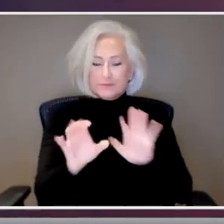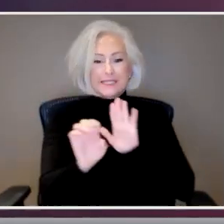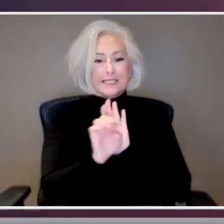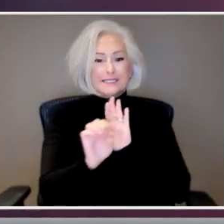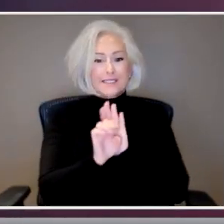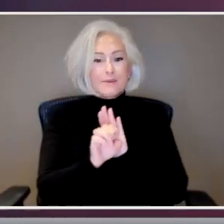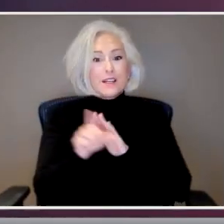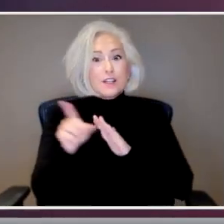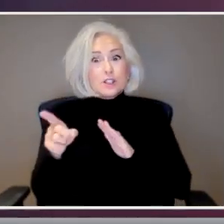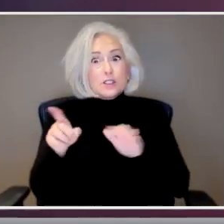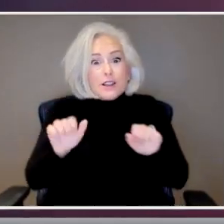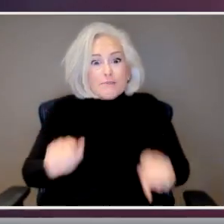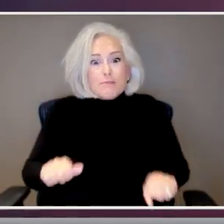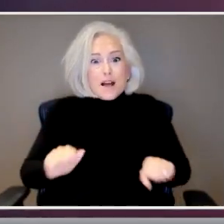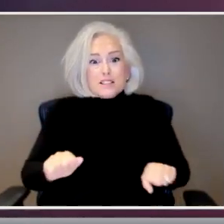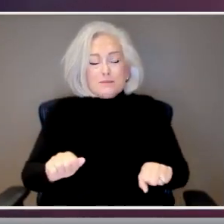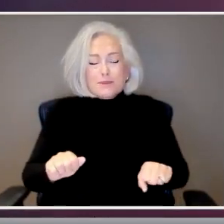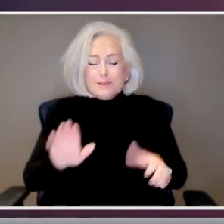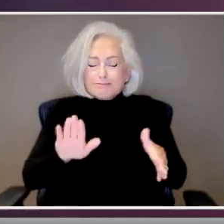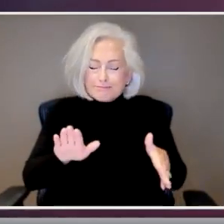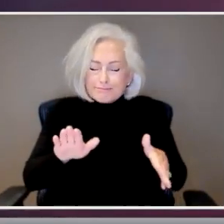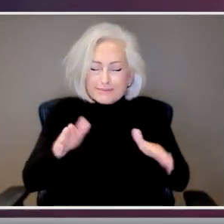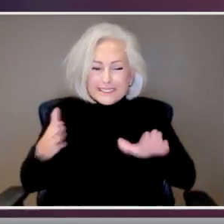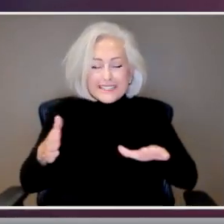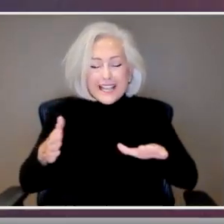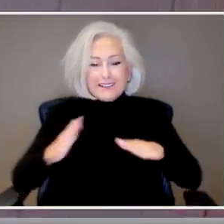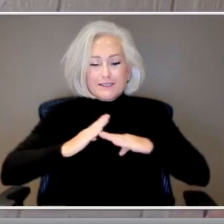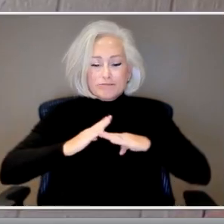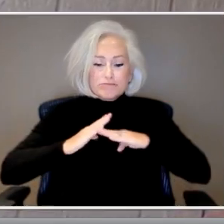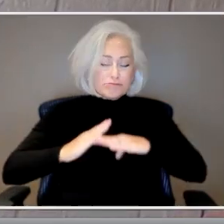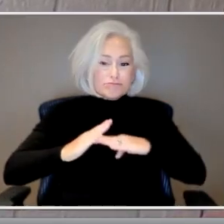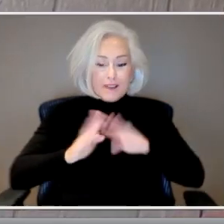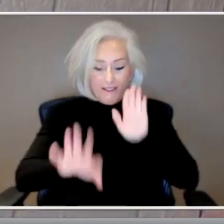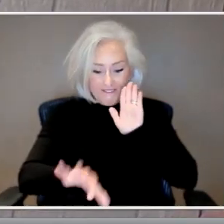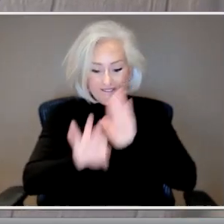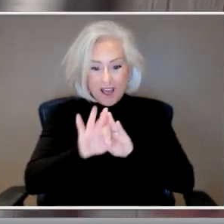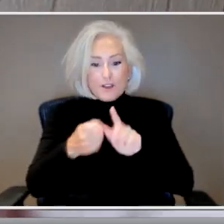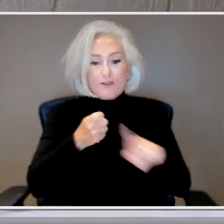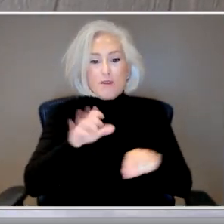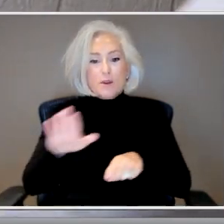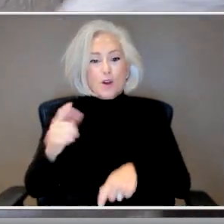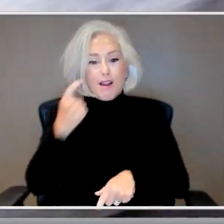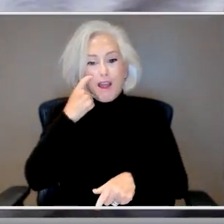blockages discovered by her ophthalmologist.